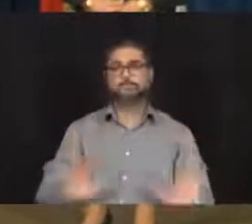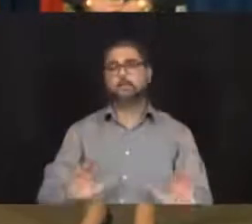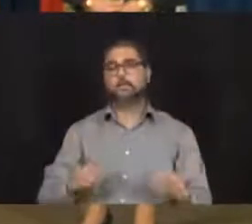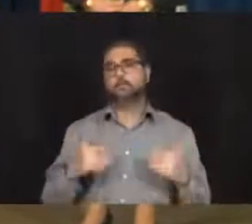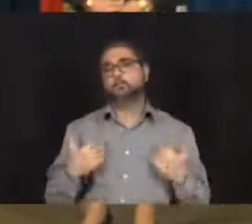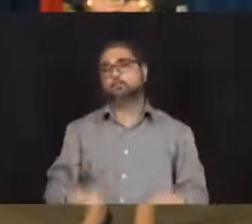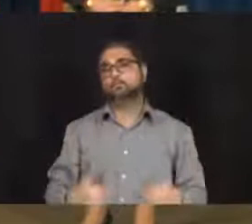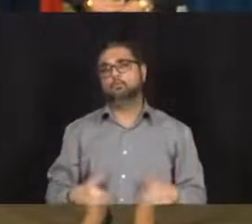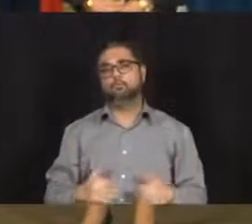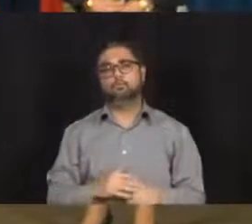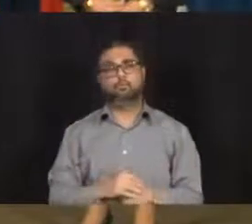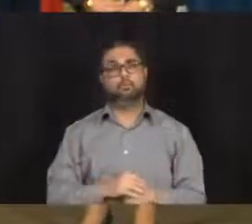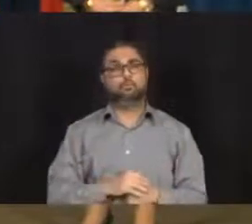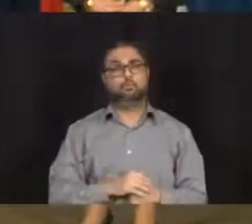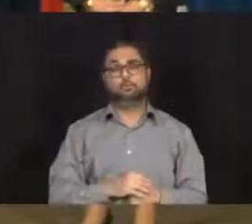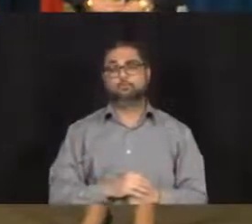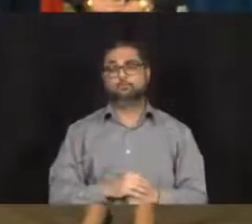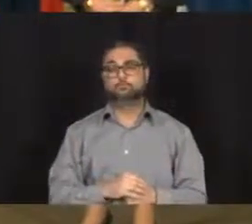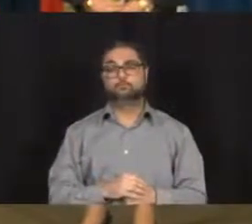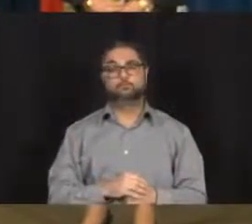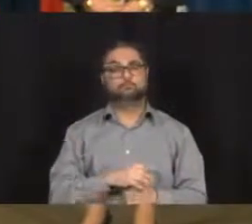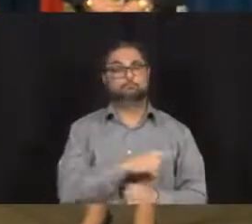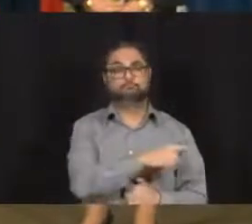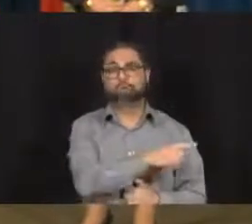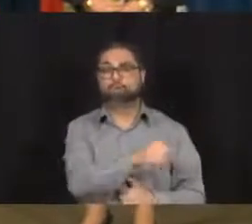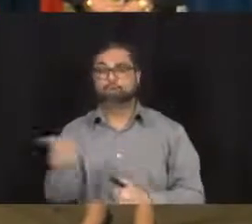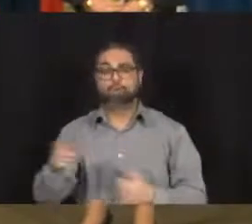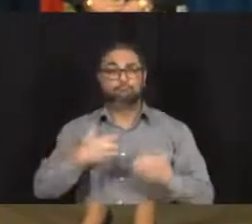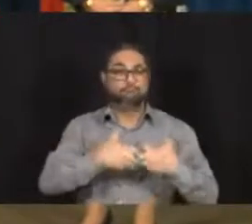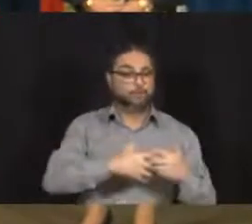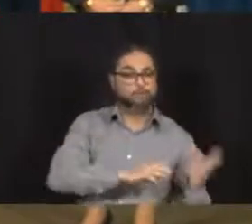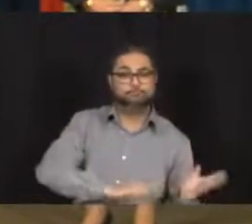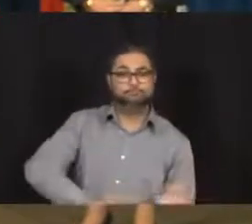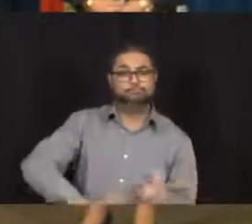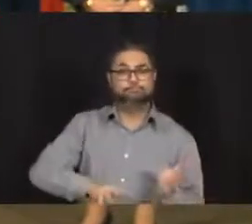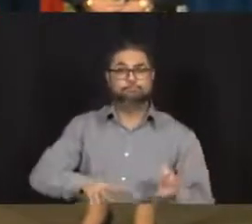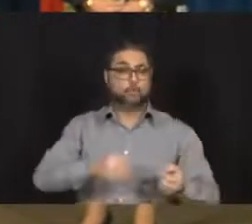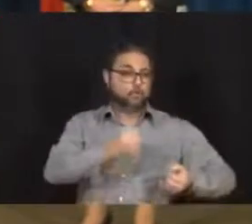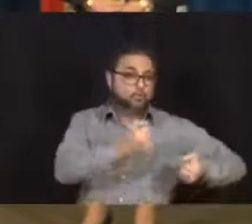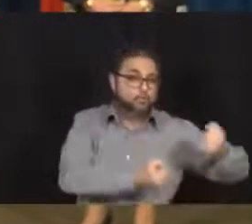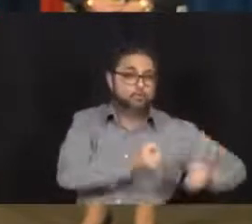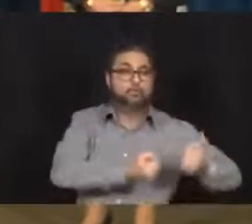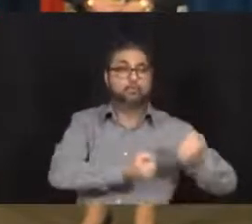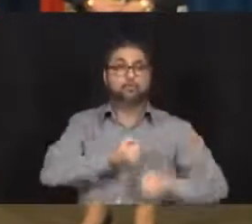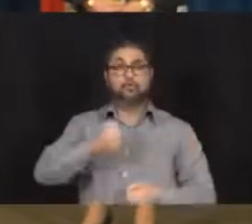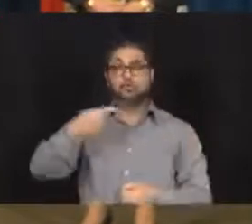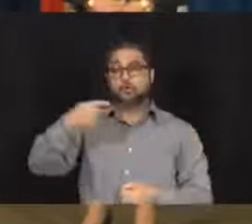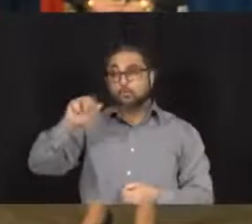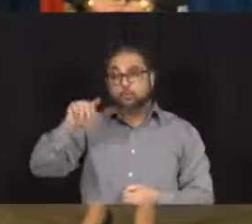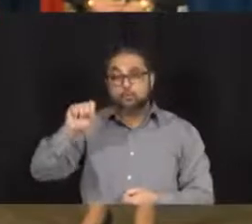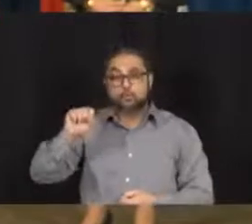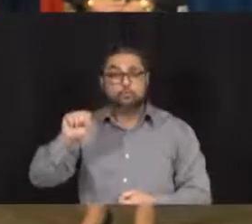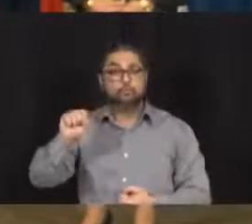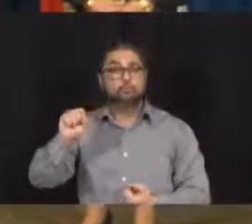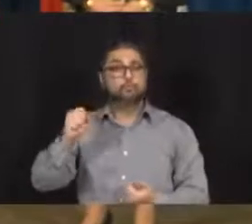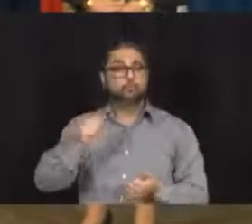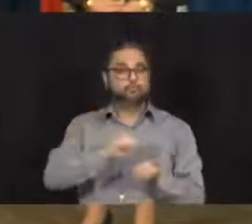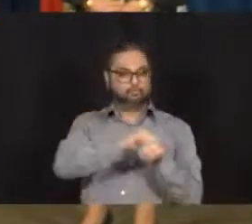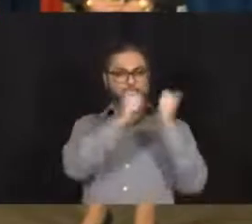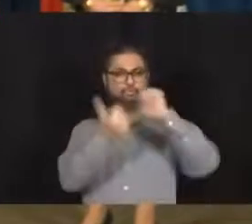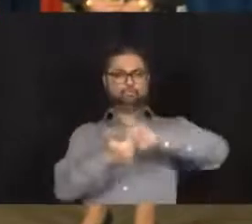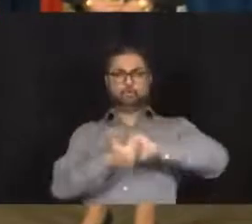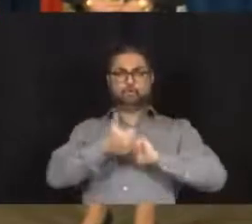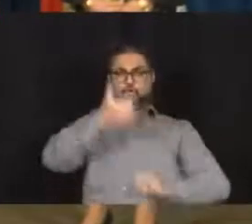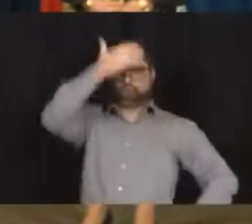they can transform from cars or auto parts into masks, into